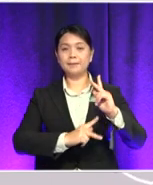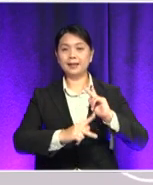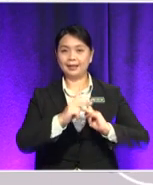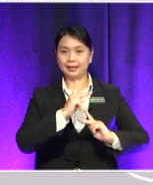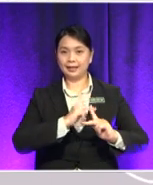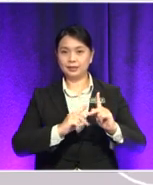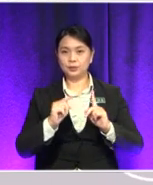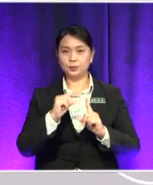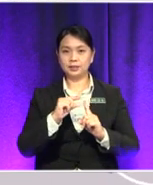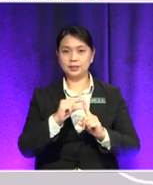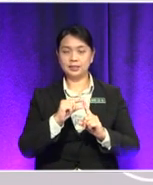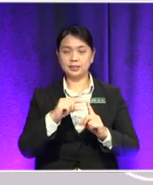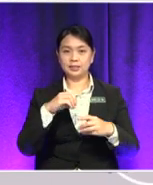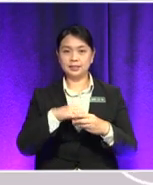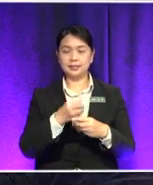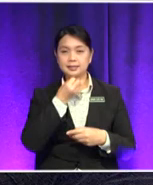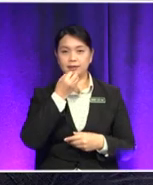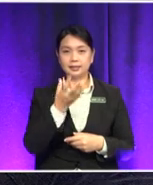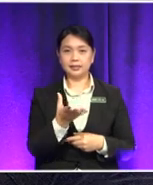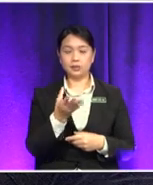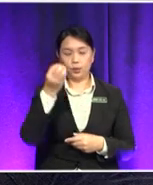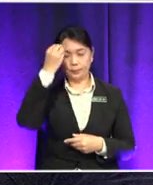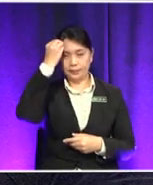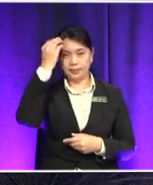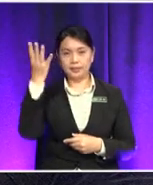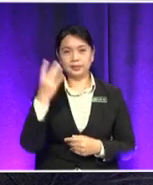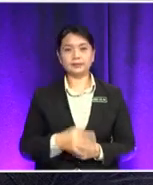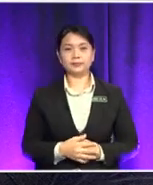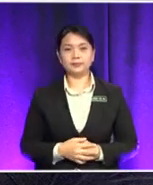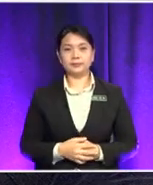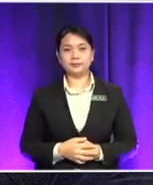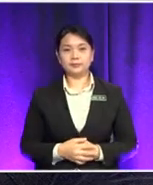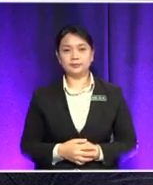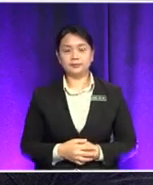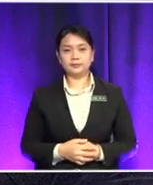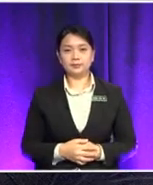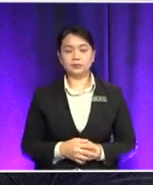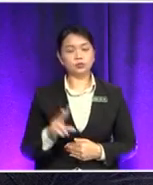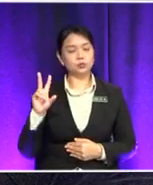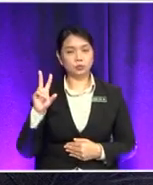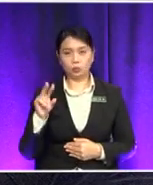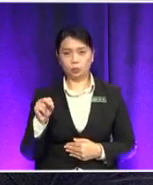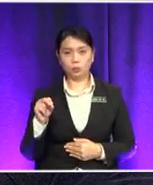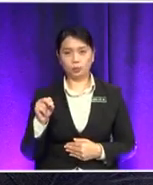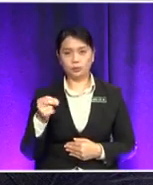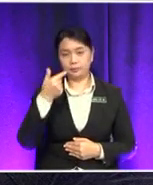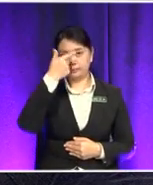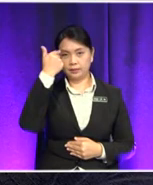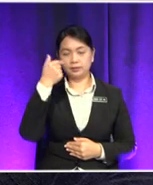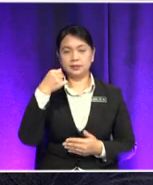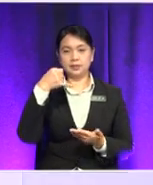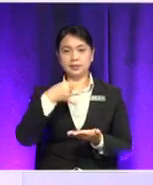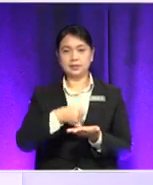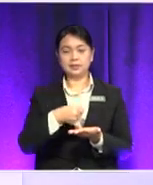her opinion. Oh, so this one, yes or no? Number three, no. Because it's